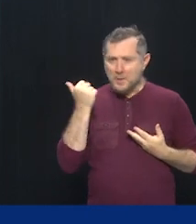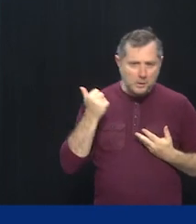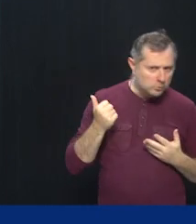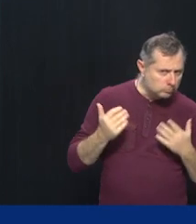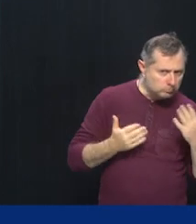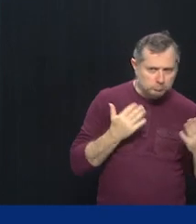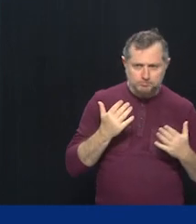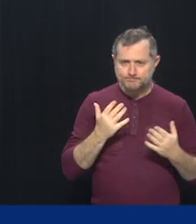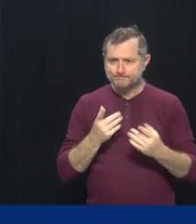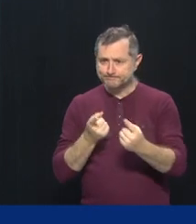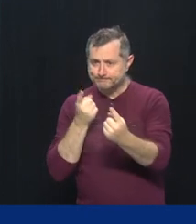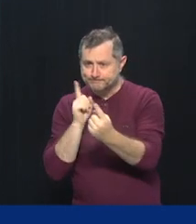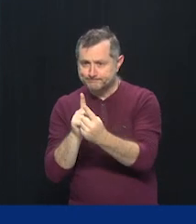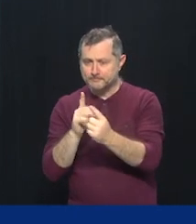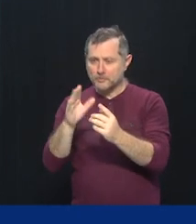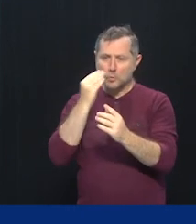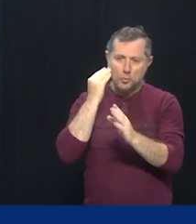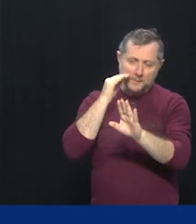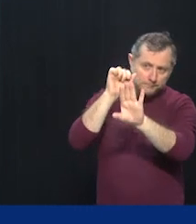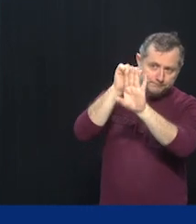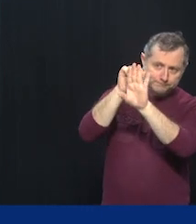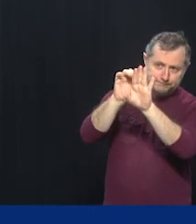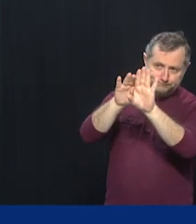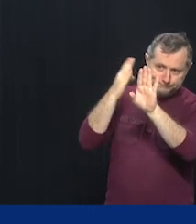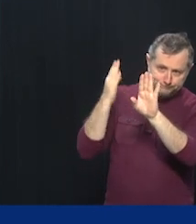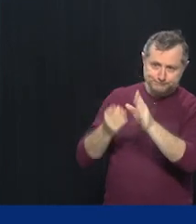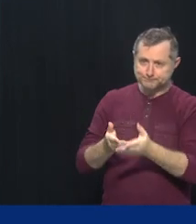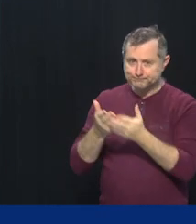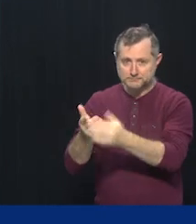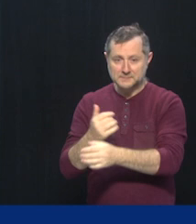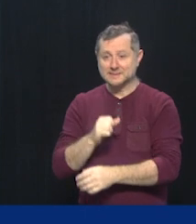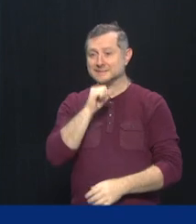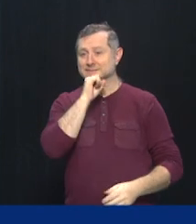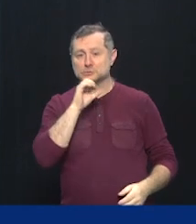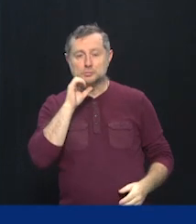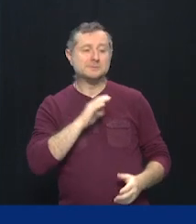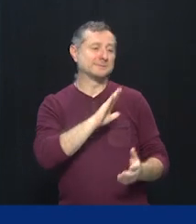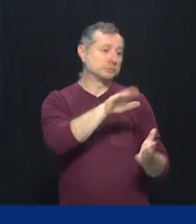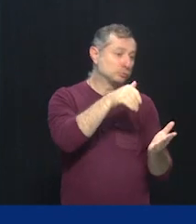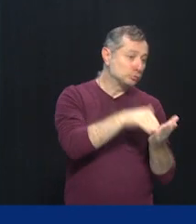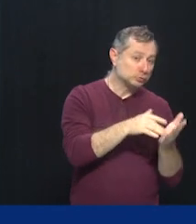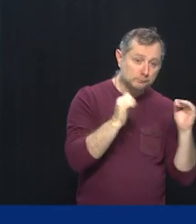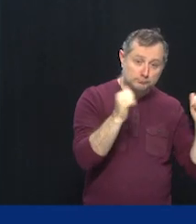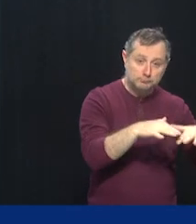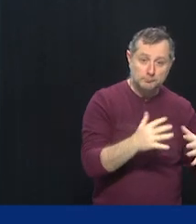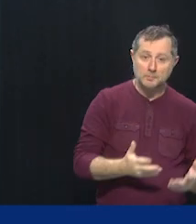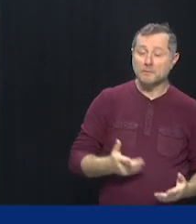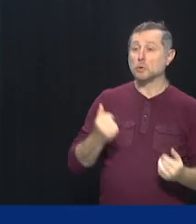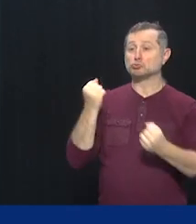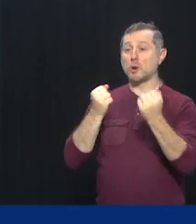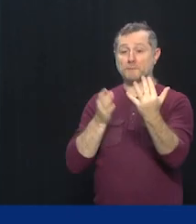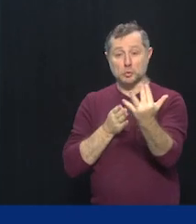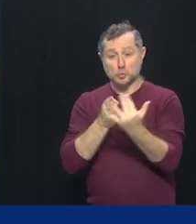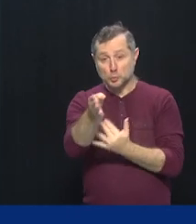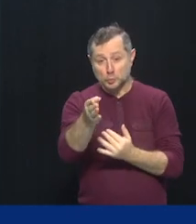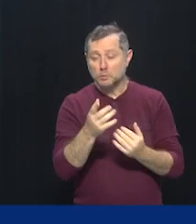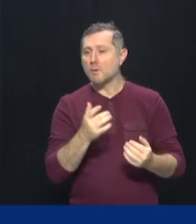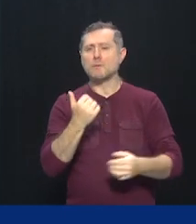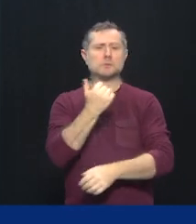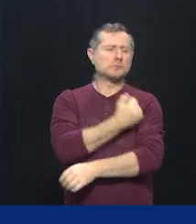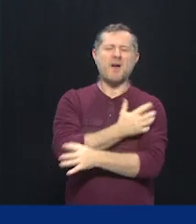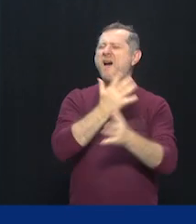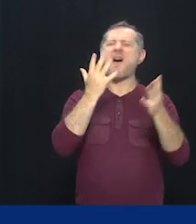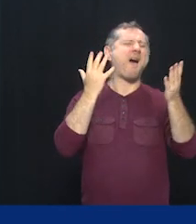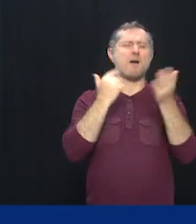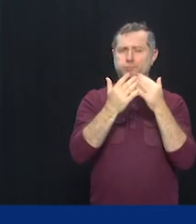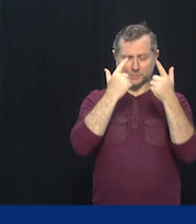churches, at senior centers, drive-through. You know all the options. You've been there before. Boosters are just as important because